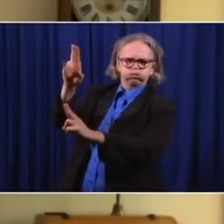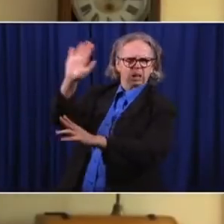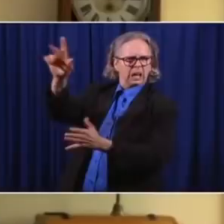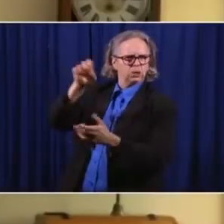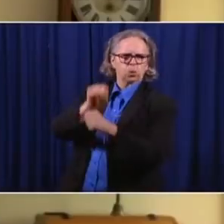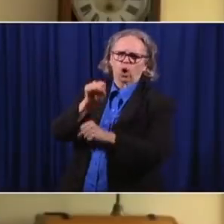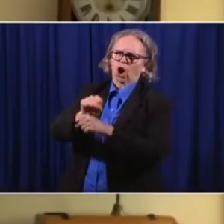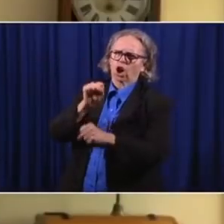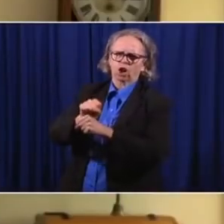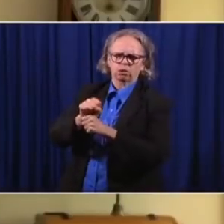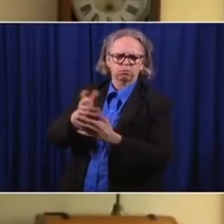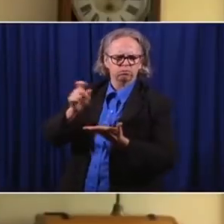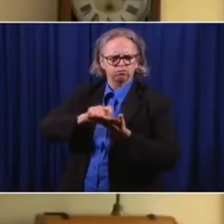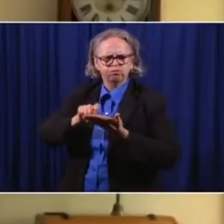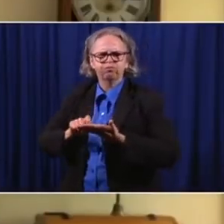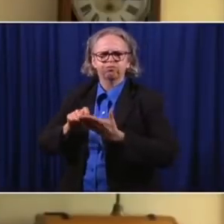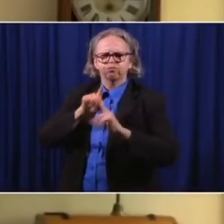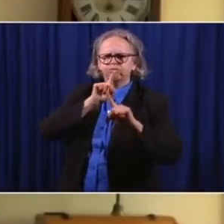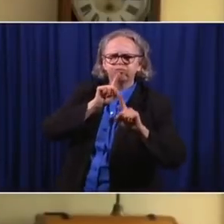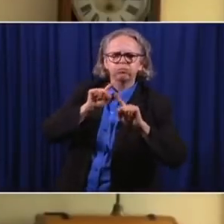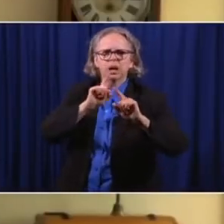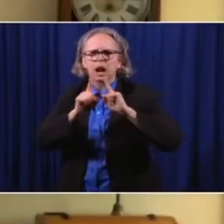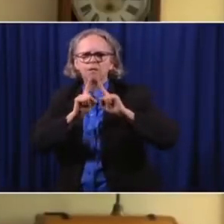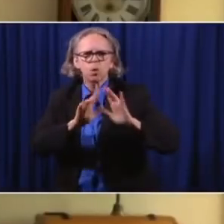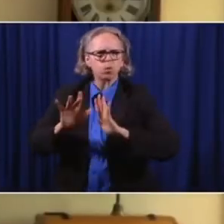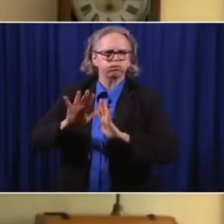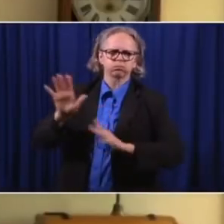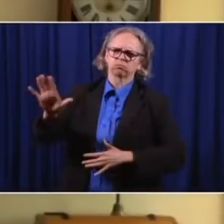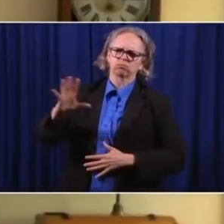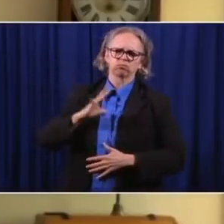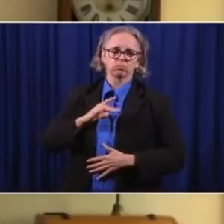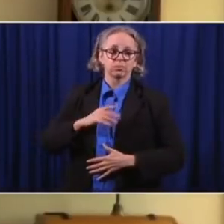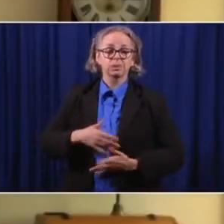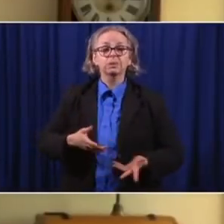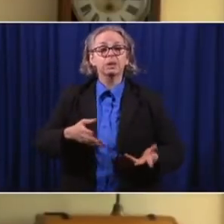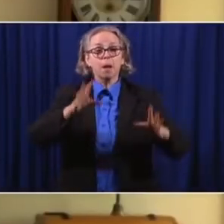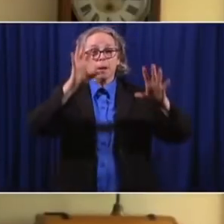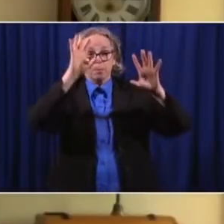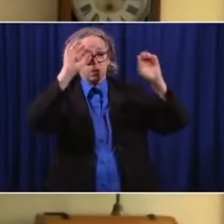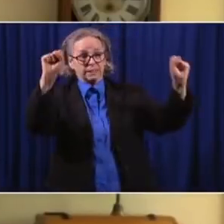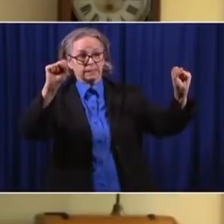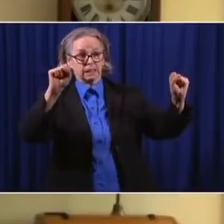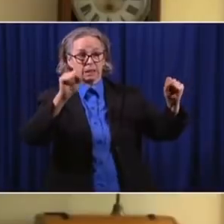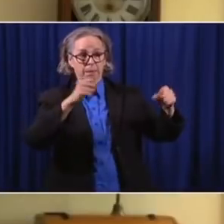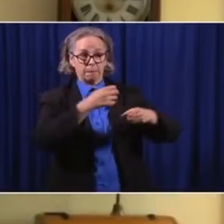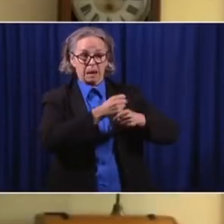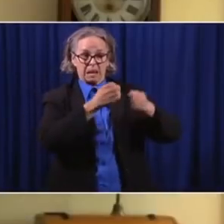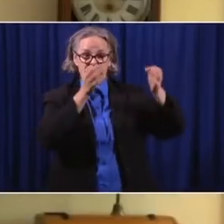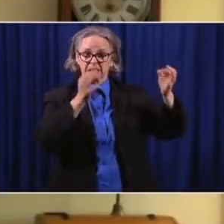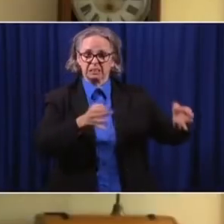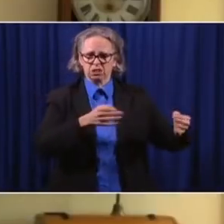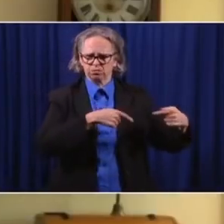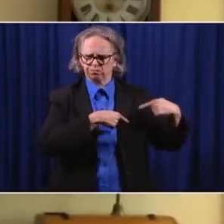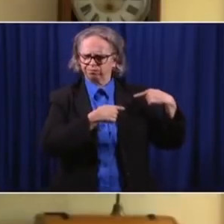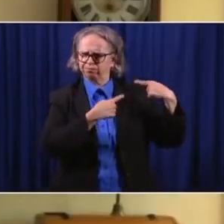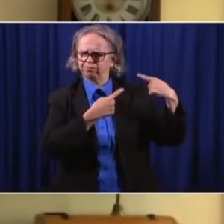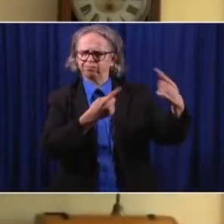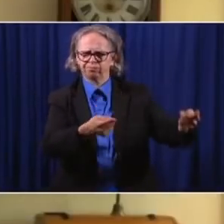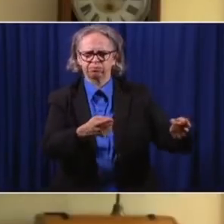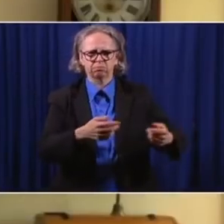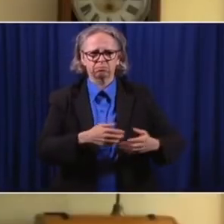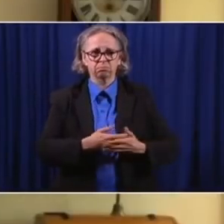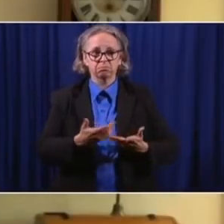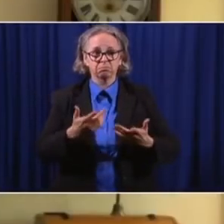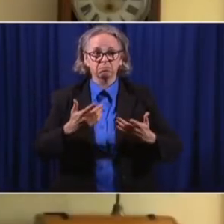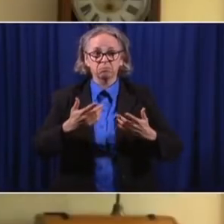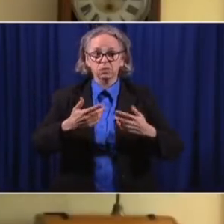what they were doing. The president made some decisions early on. To stop travel,